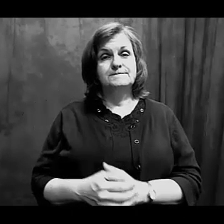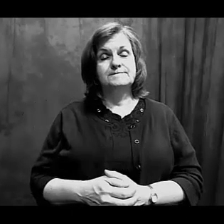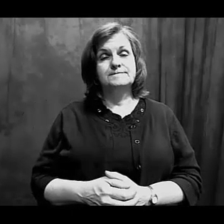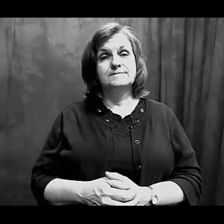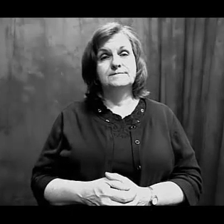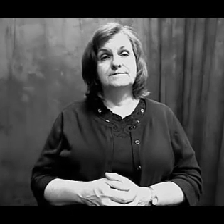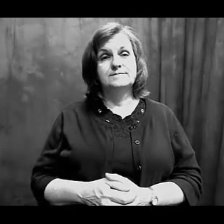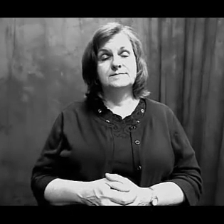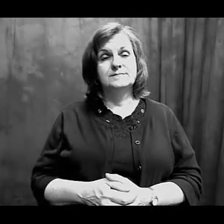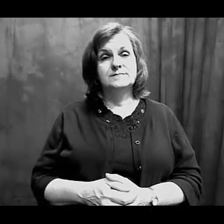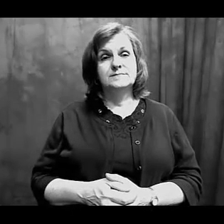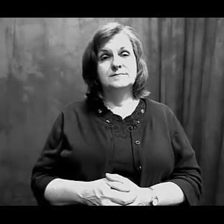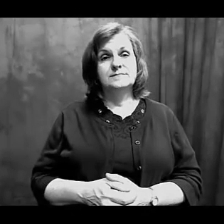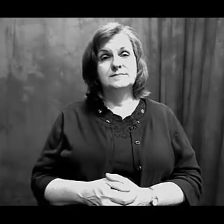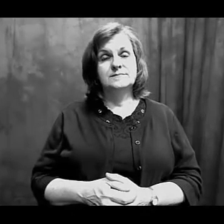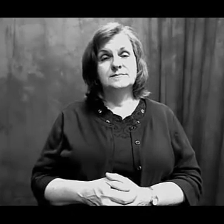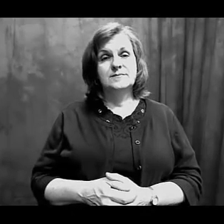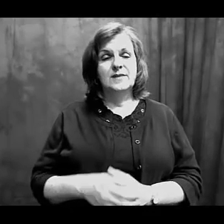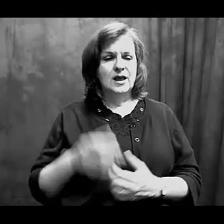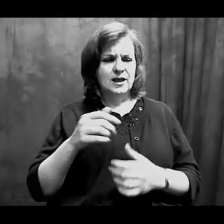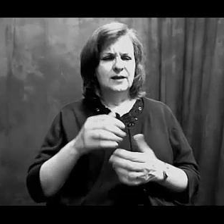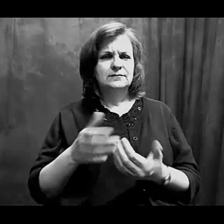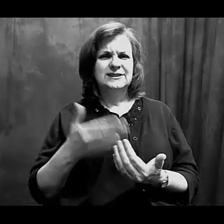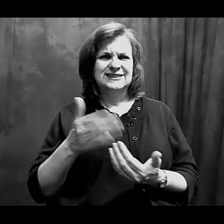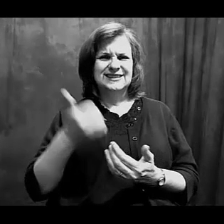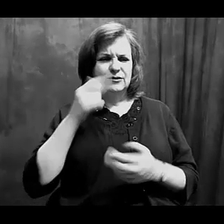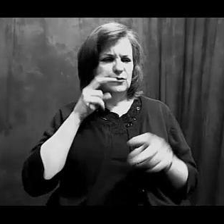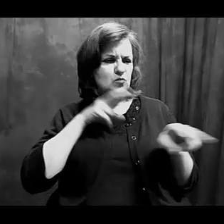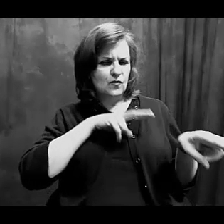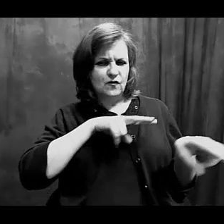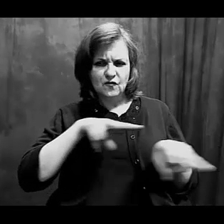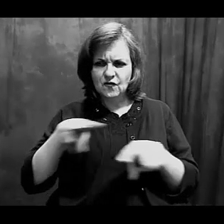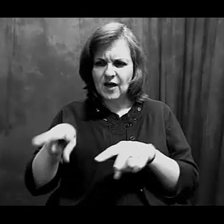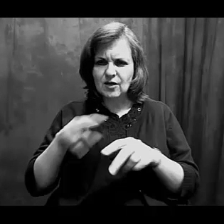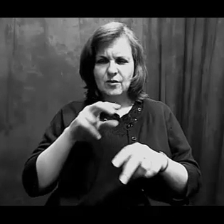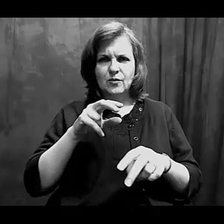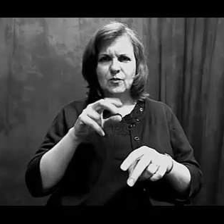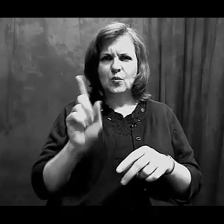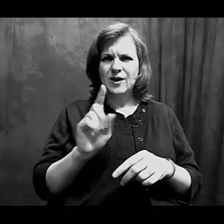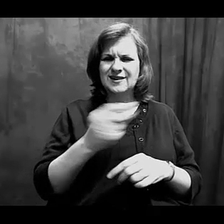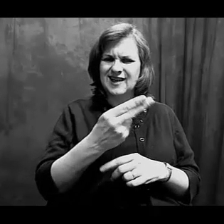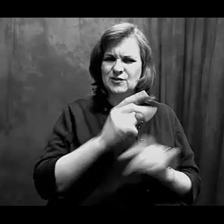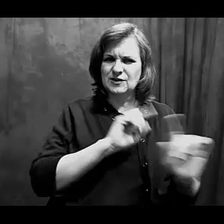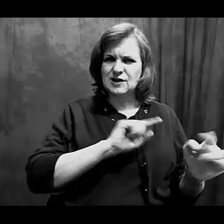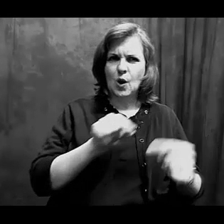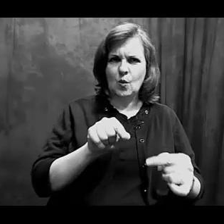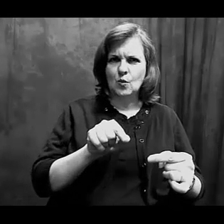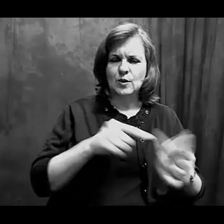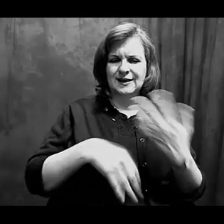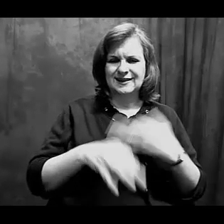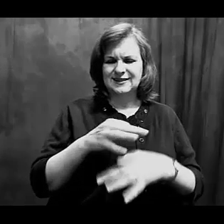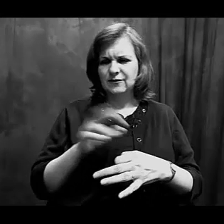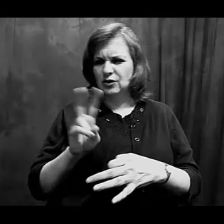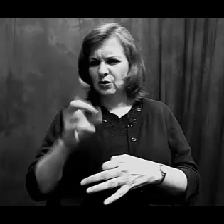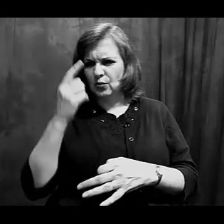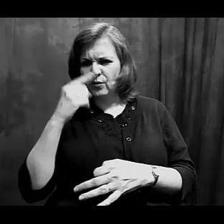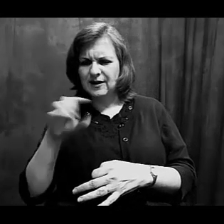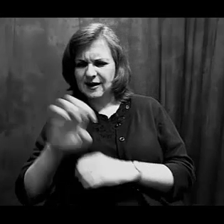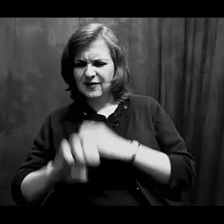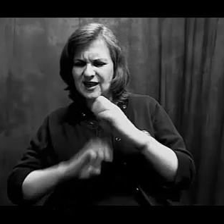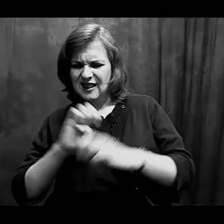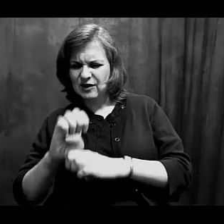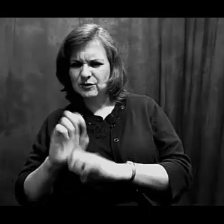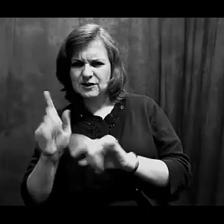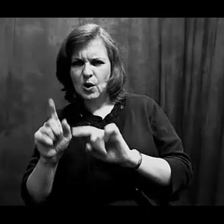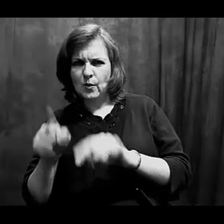It wants hydrogens. So we look at, it's easier to look for where hydrogens have moved to than it is to